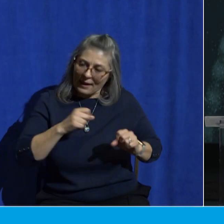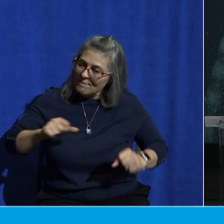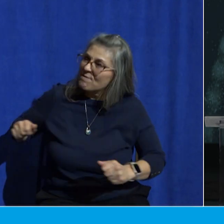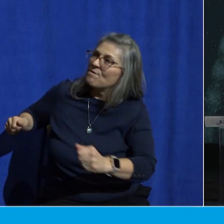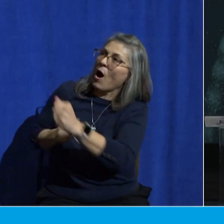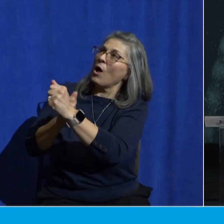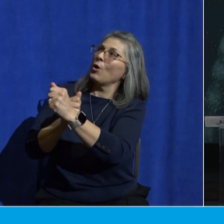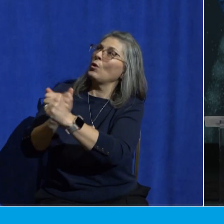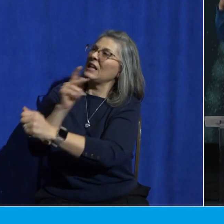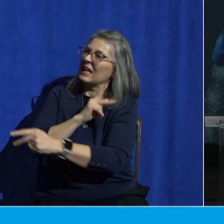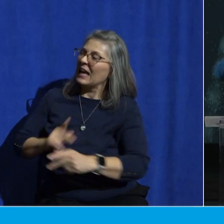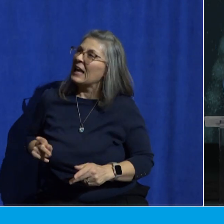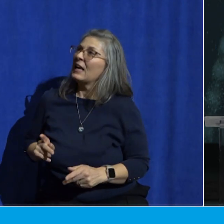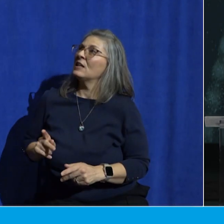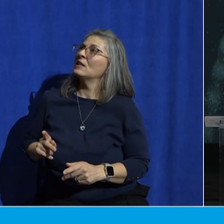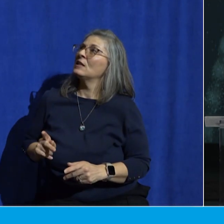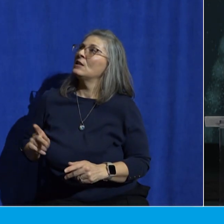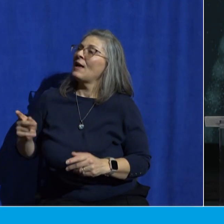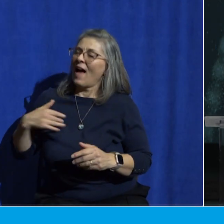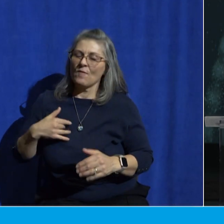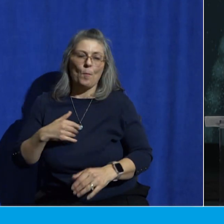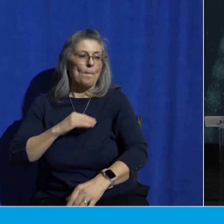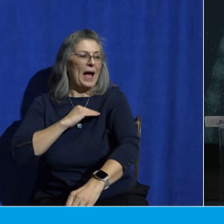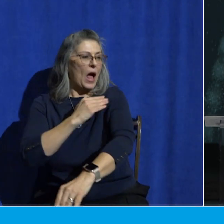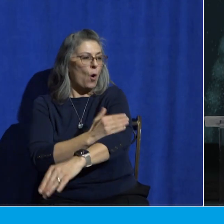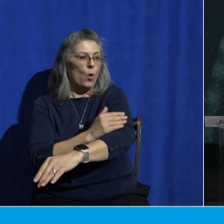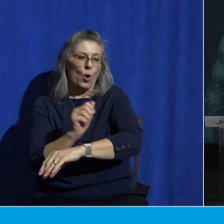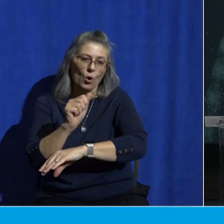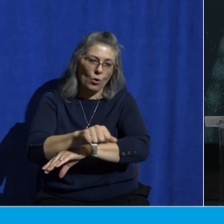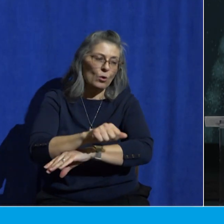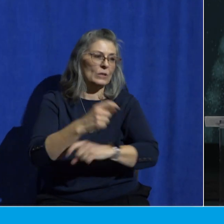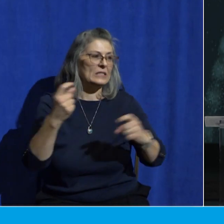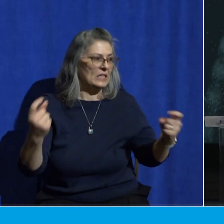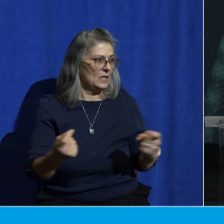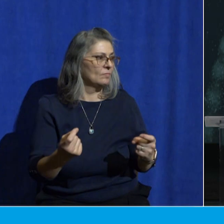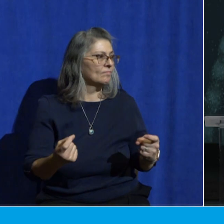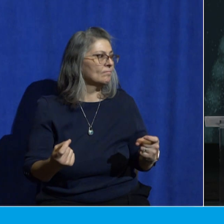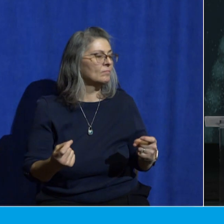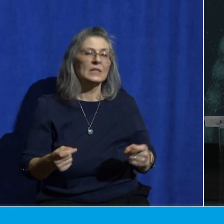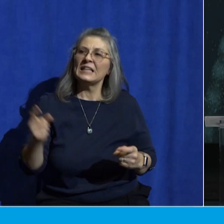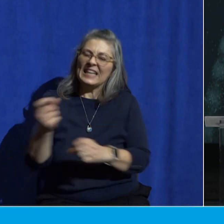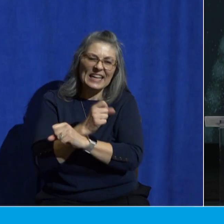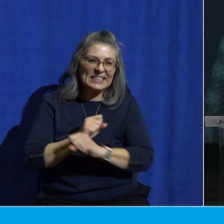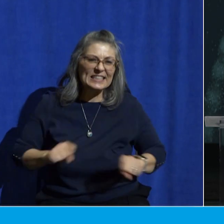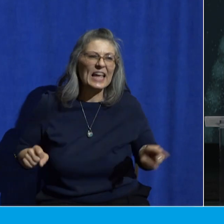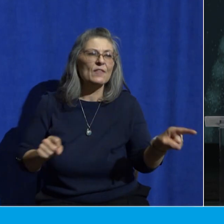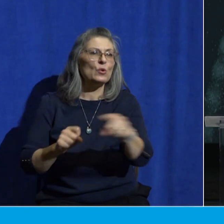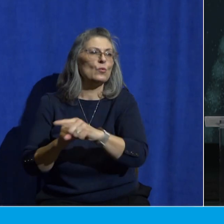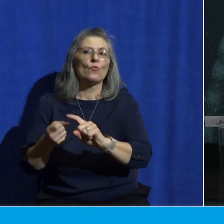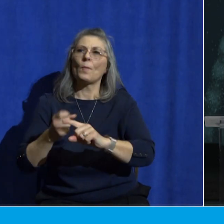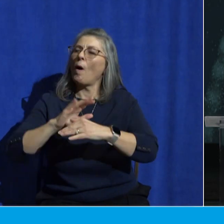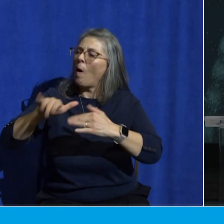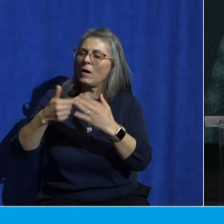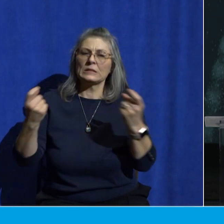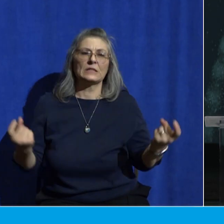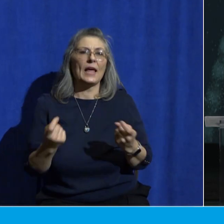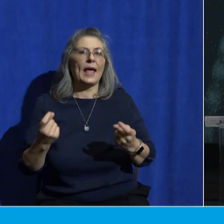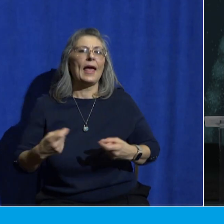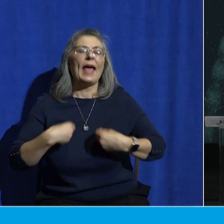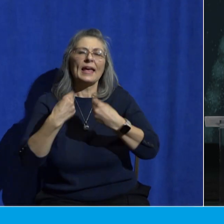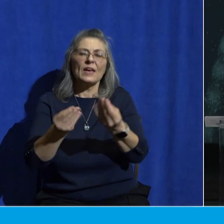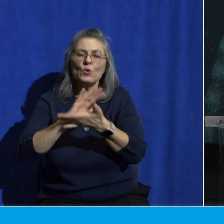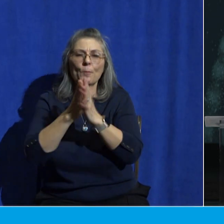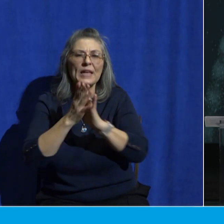over sin, with humility and compassion for sinners, who can save you from all your sin, bring you peace with